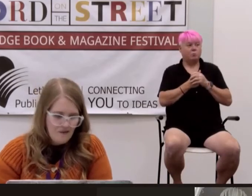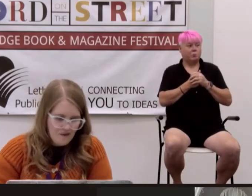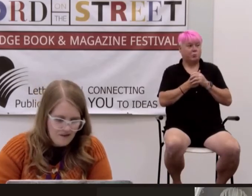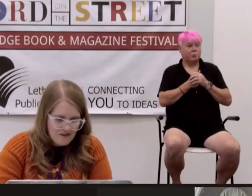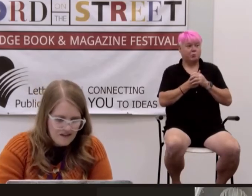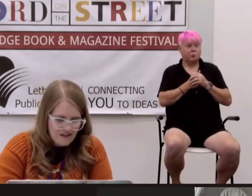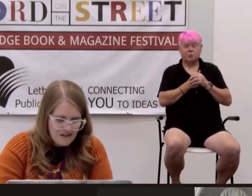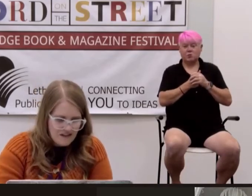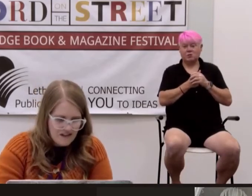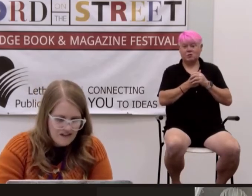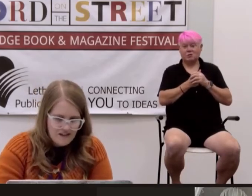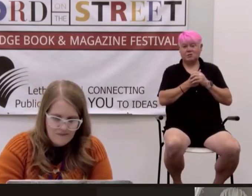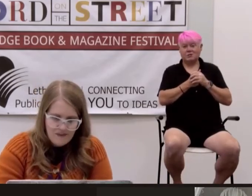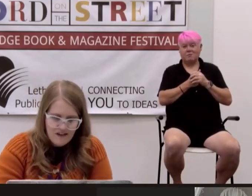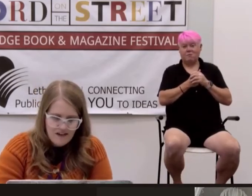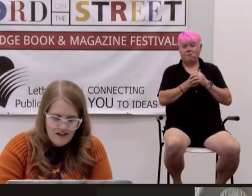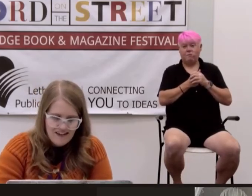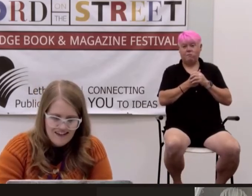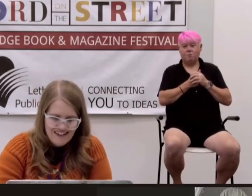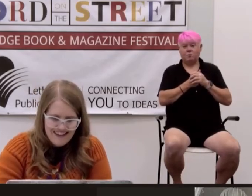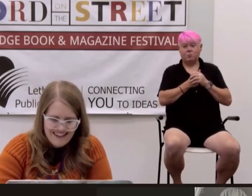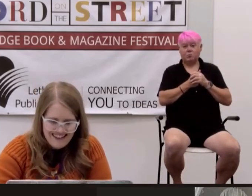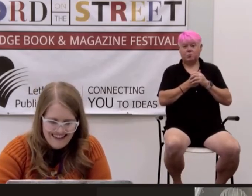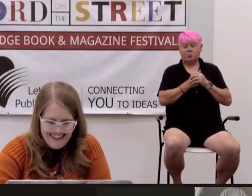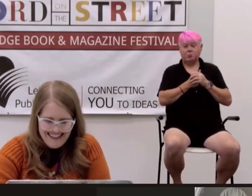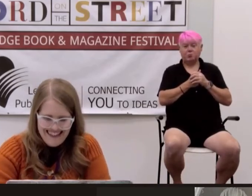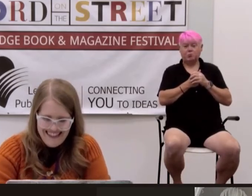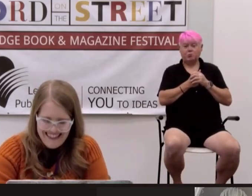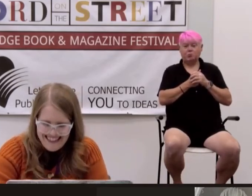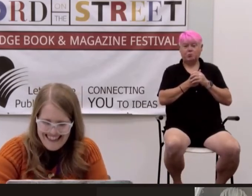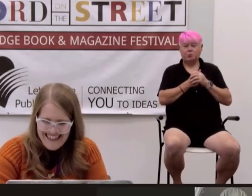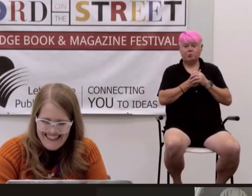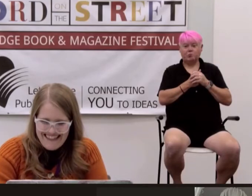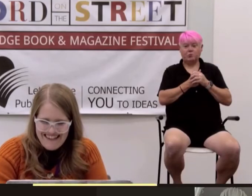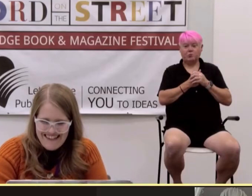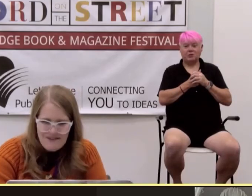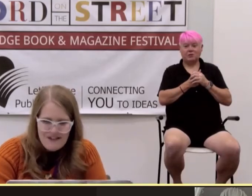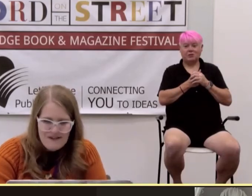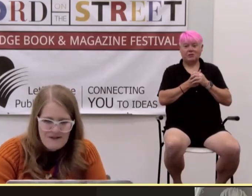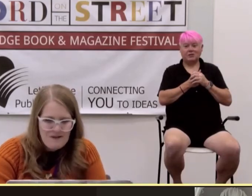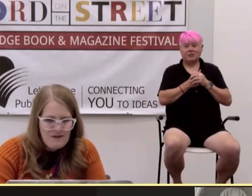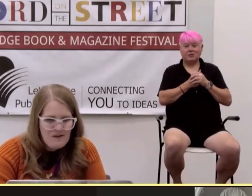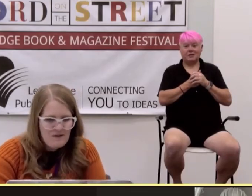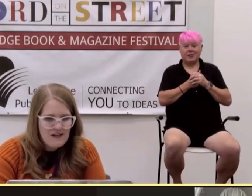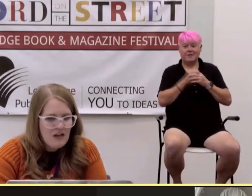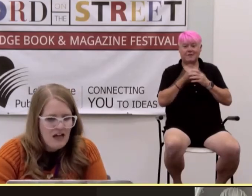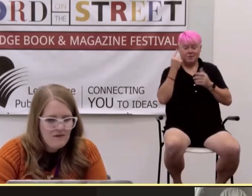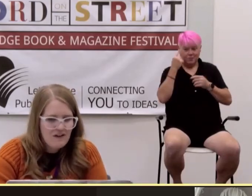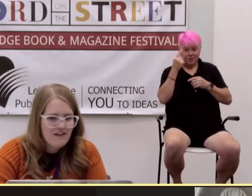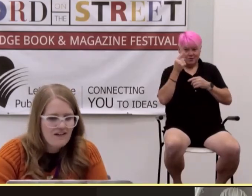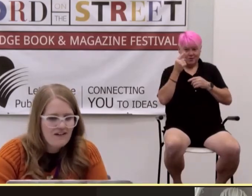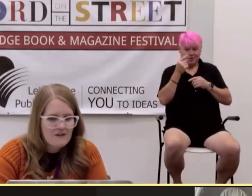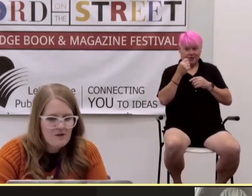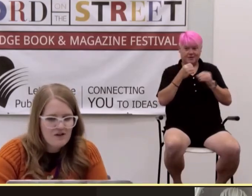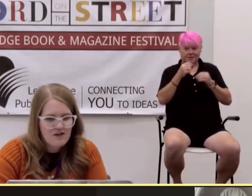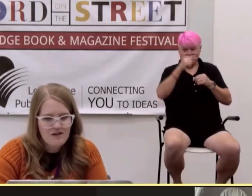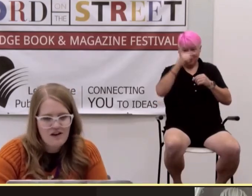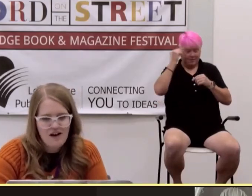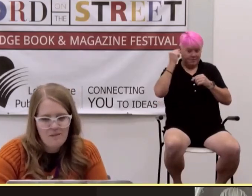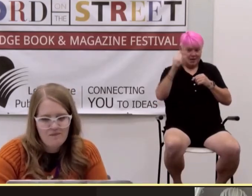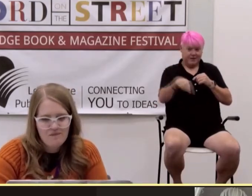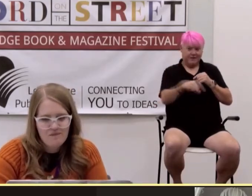Excellent. Ooh, I'm reading some of the. So somebody else was wondering if there was any Blackfoot